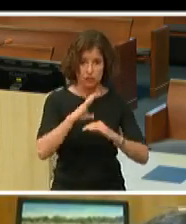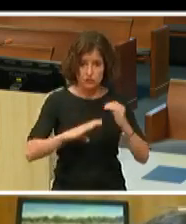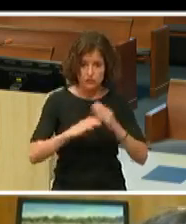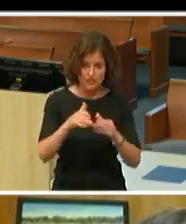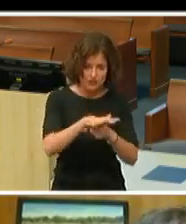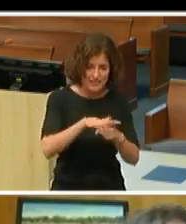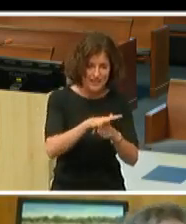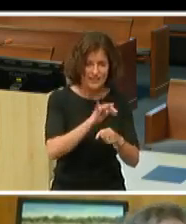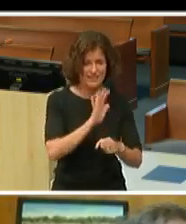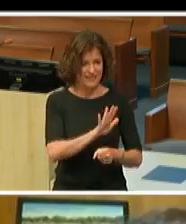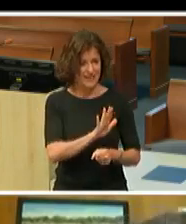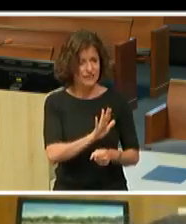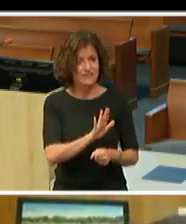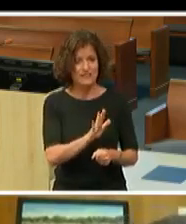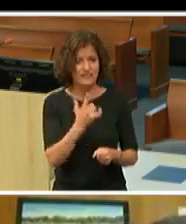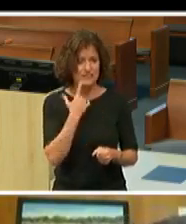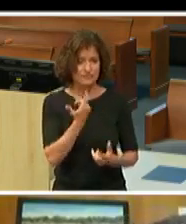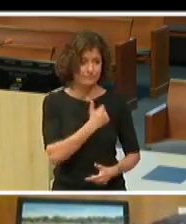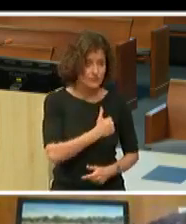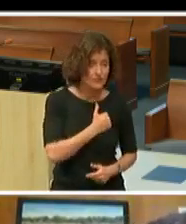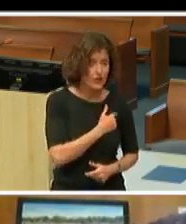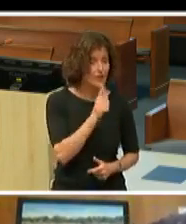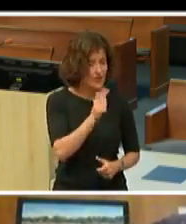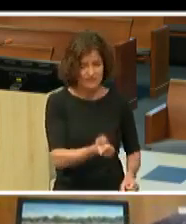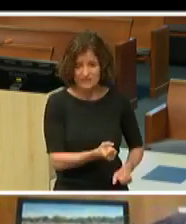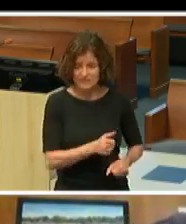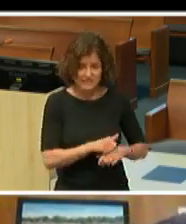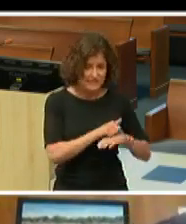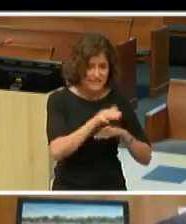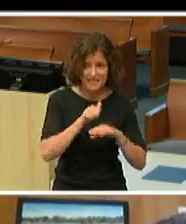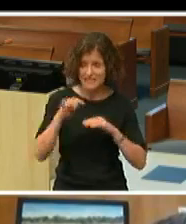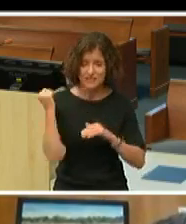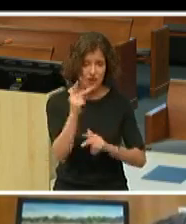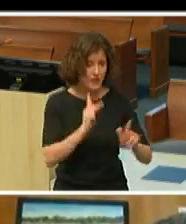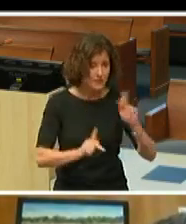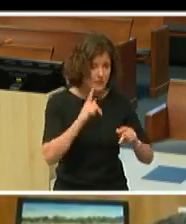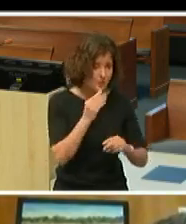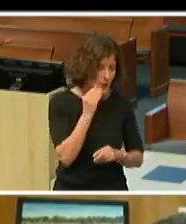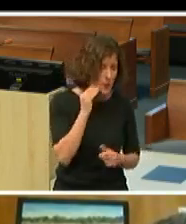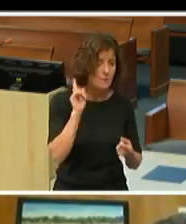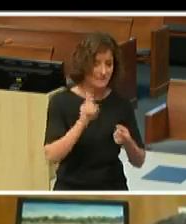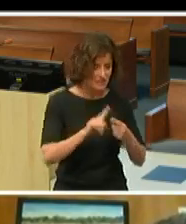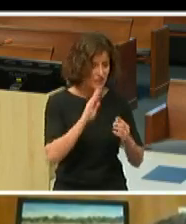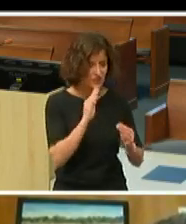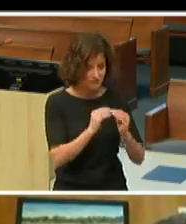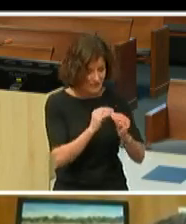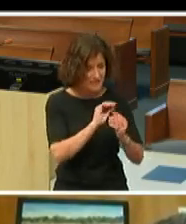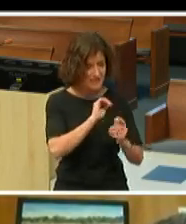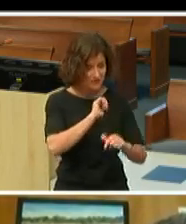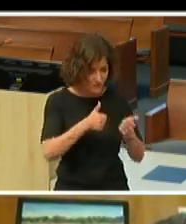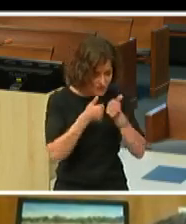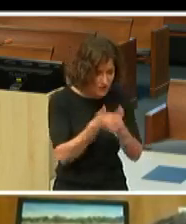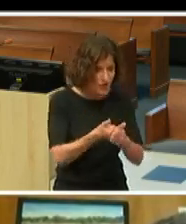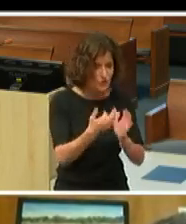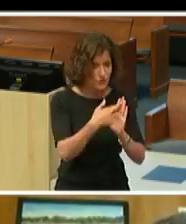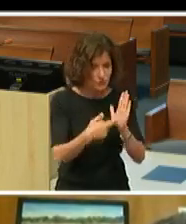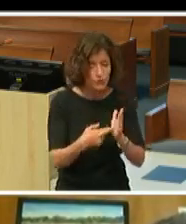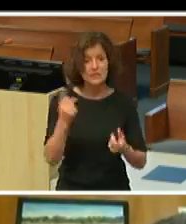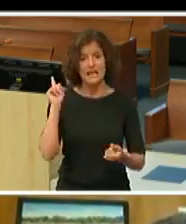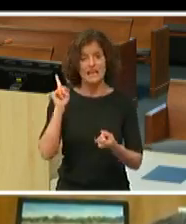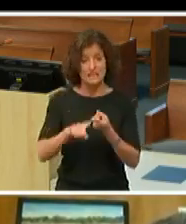severe sanction is, sorry, you have to send everybody home until you get this right. And until we do that,